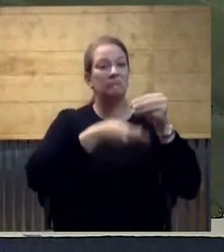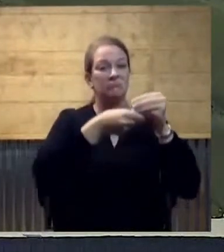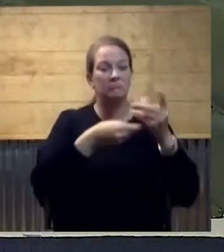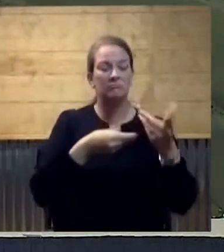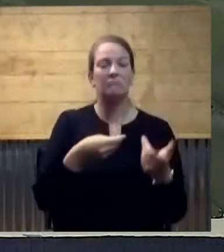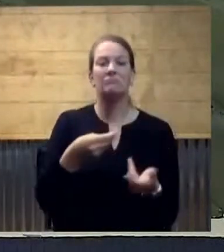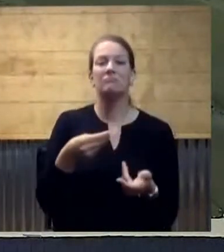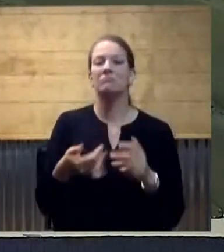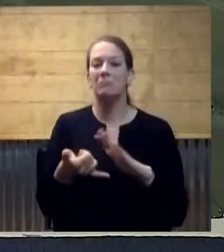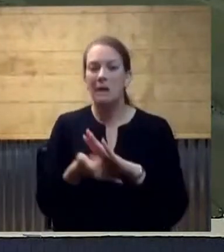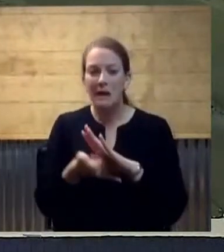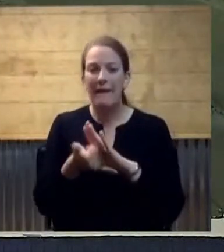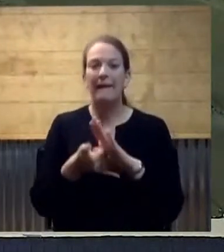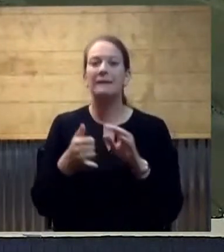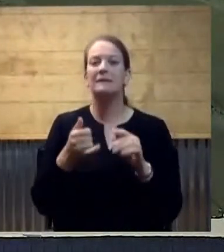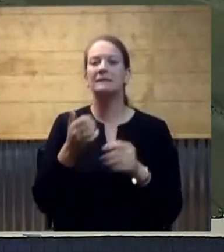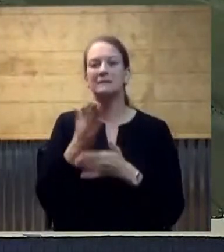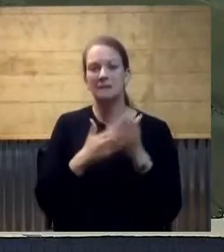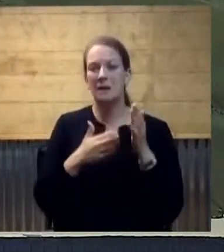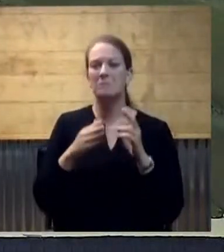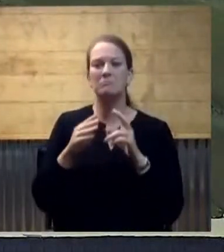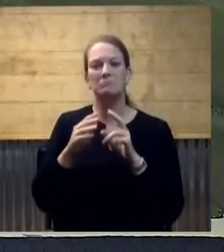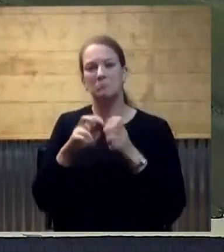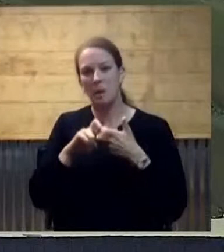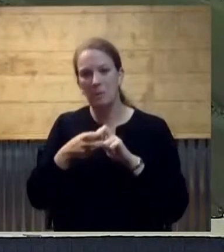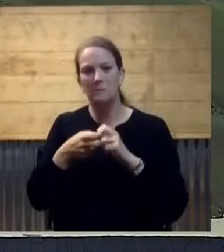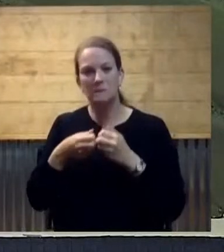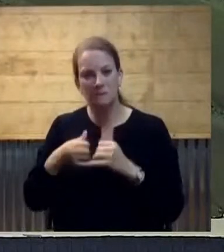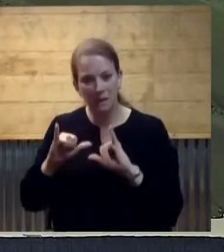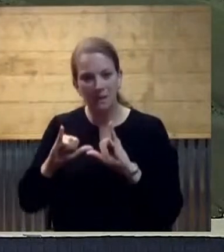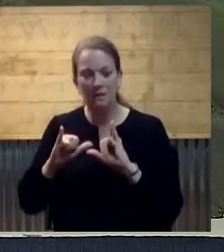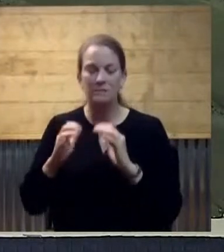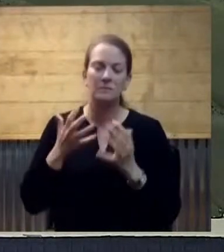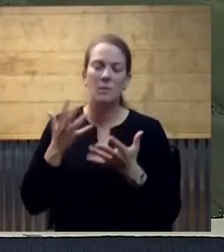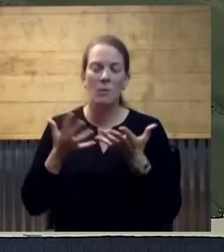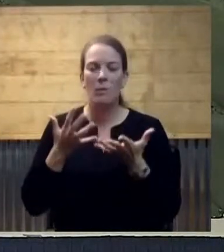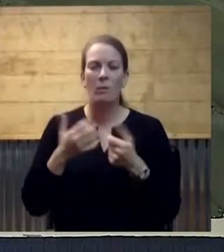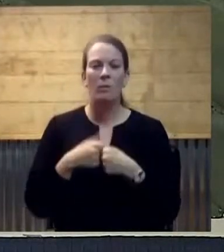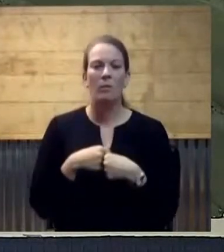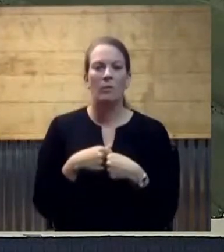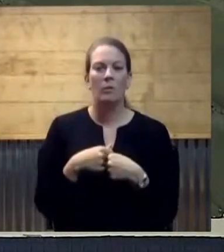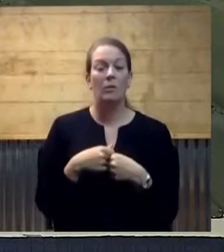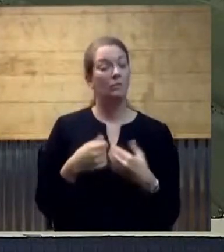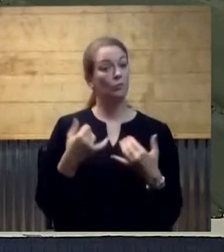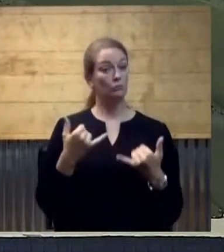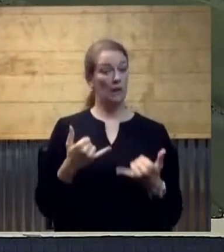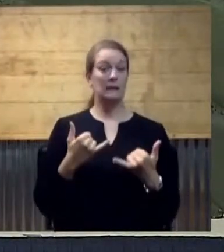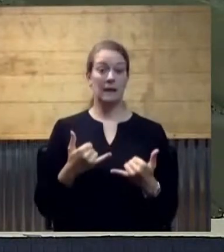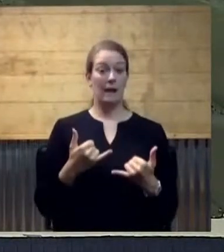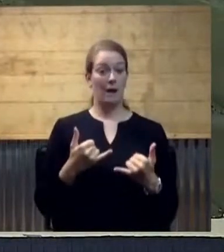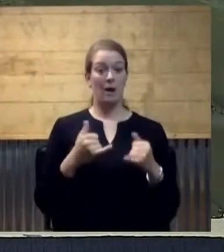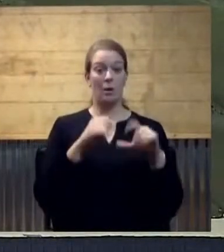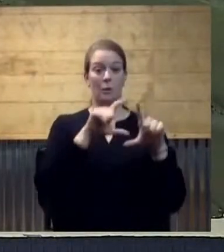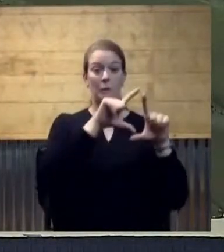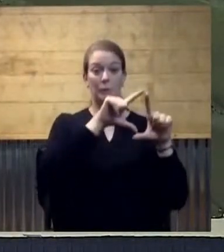Island, Manhattan. So are we comfortable where we are today?